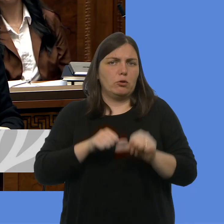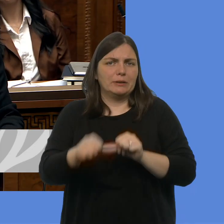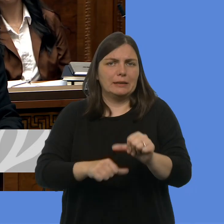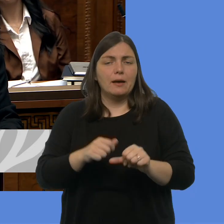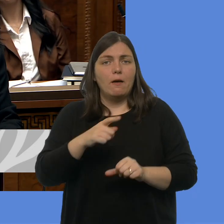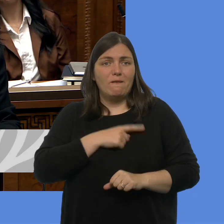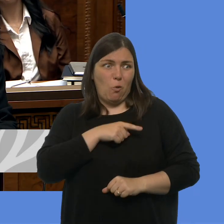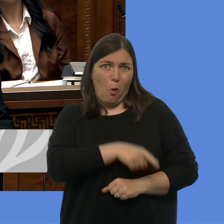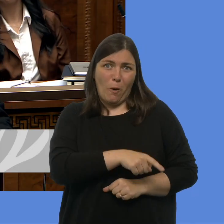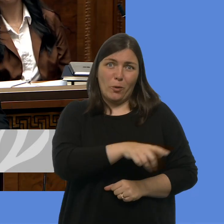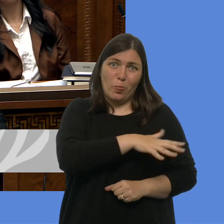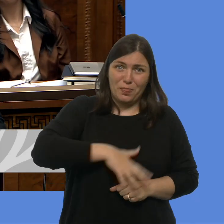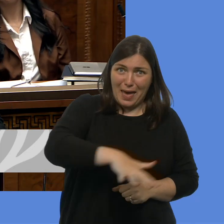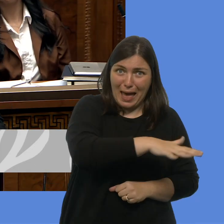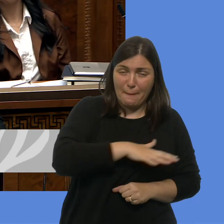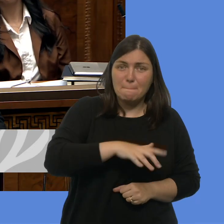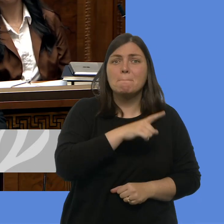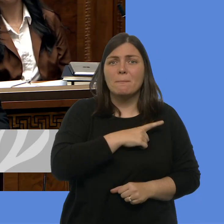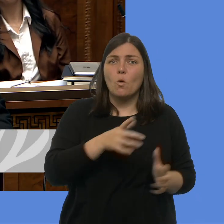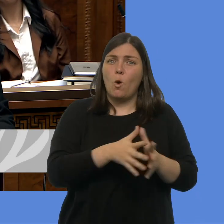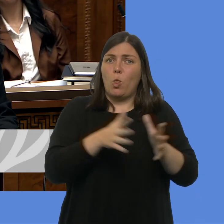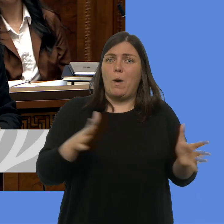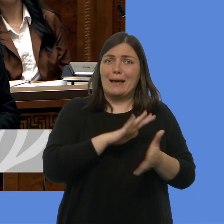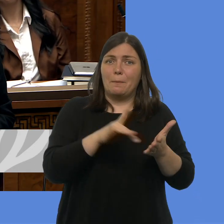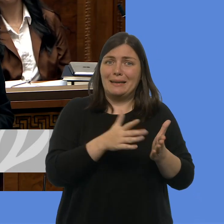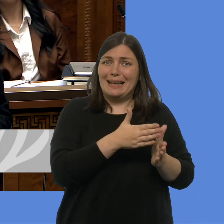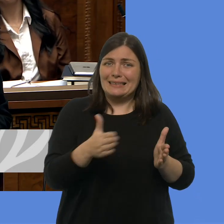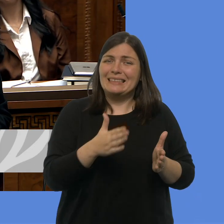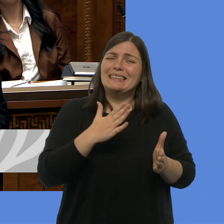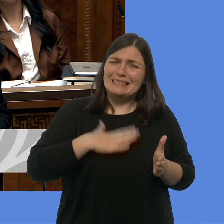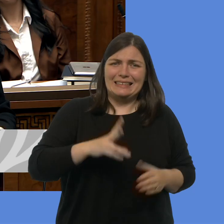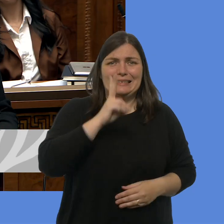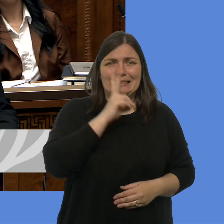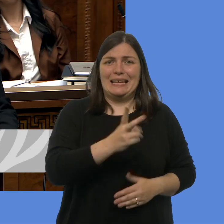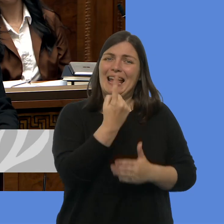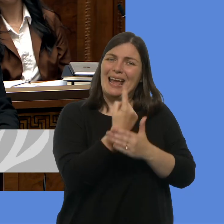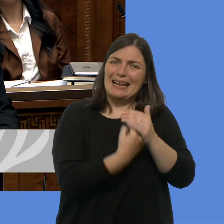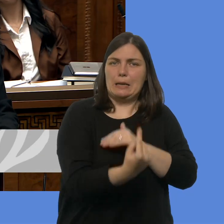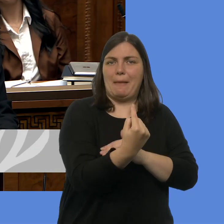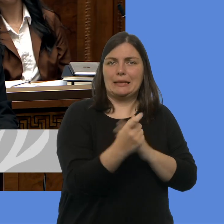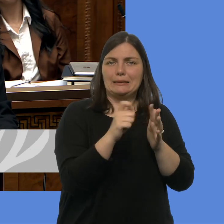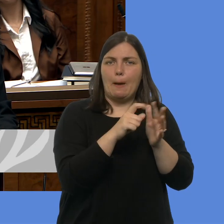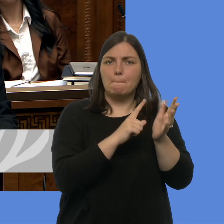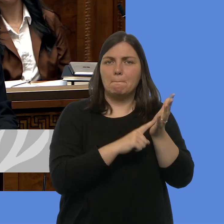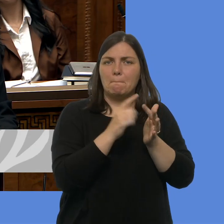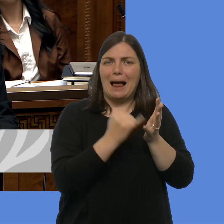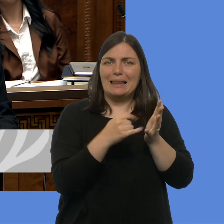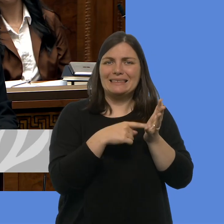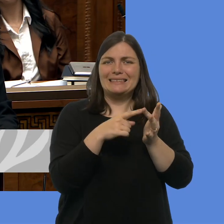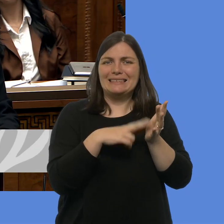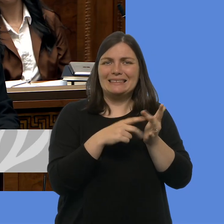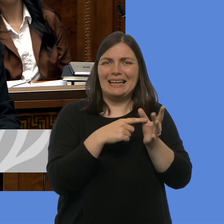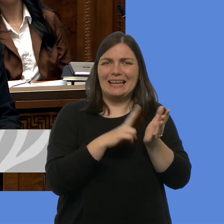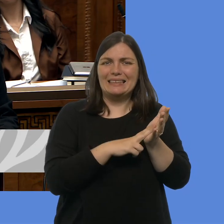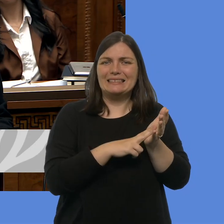Middle East, including an independent Palestinian state. We need to see that two-state solution. because the root causes that we all